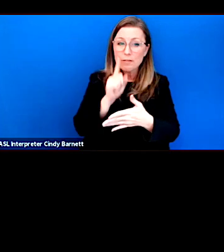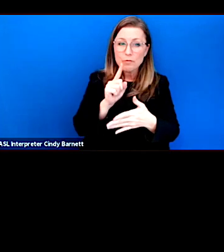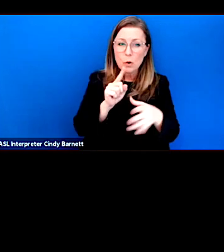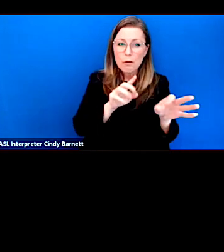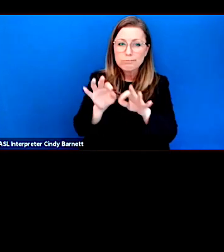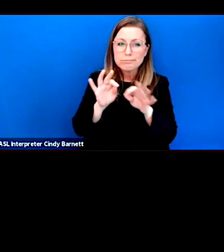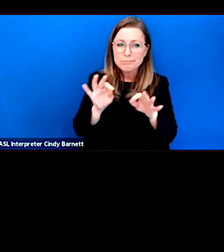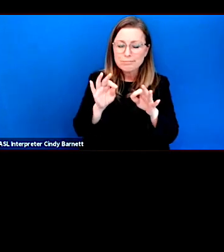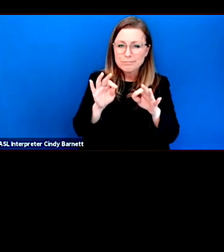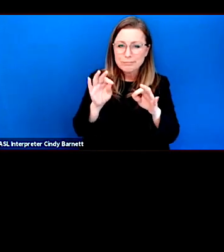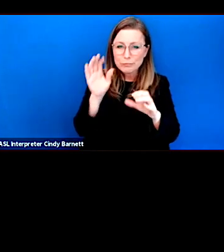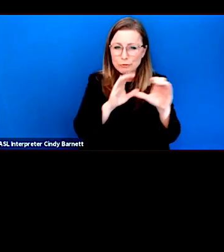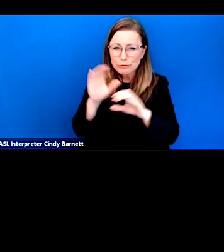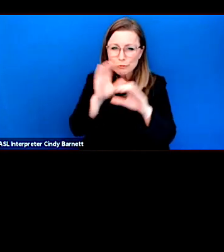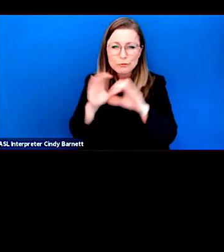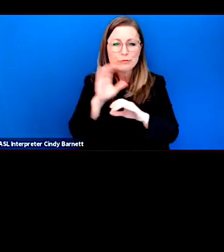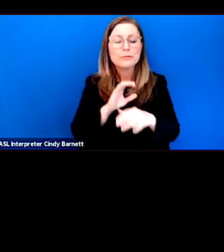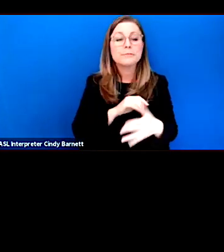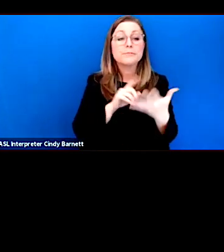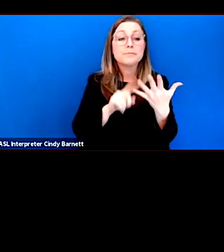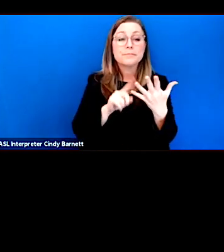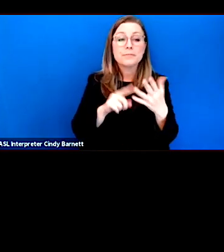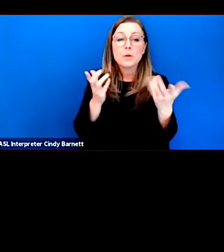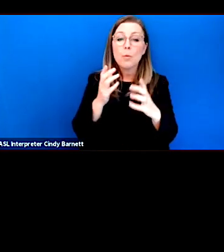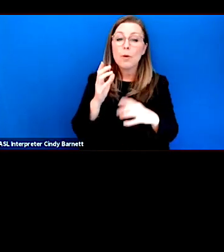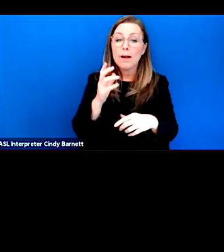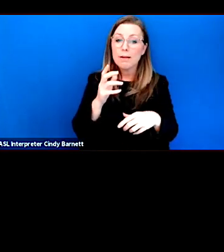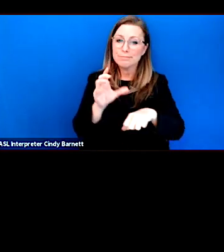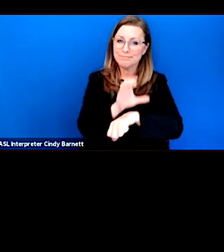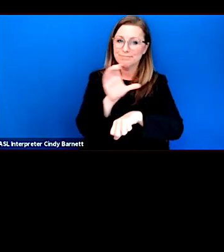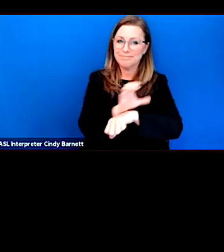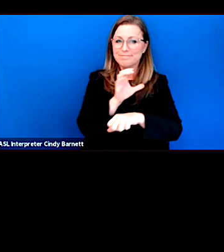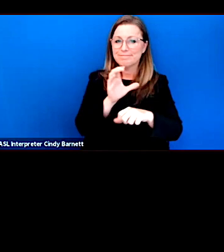metasynthesis, and the search engines that you will use to search for them.